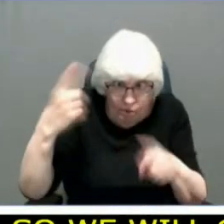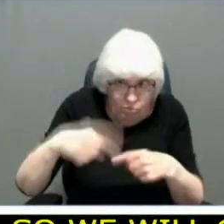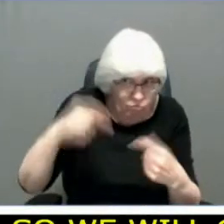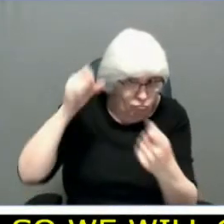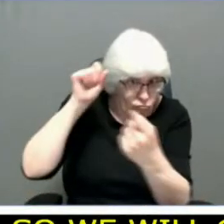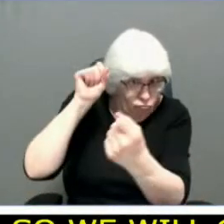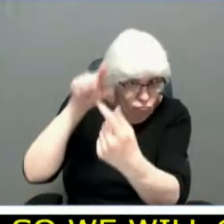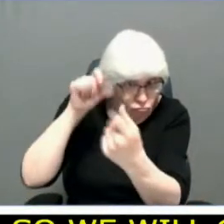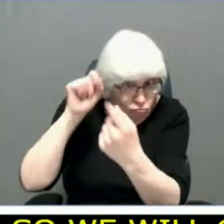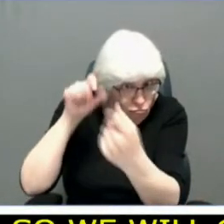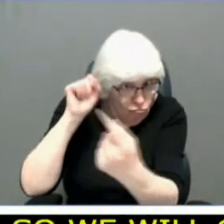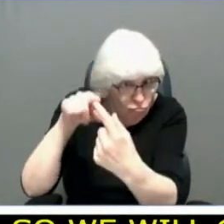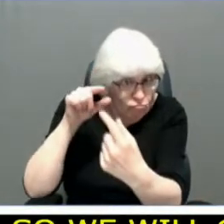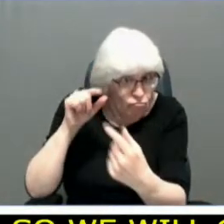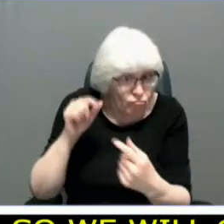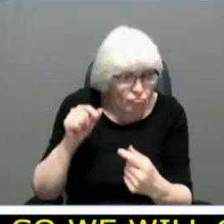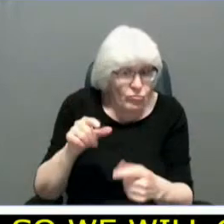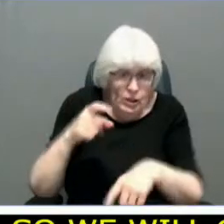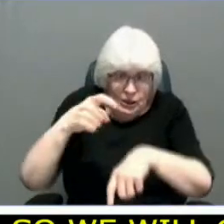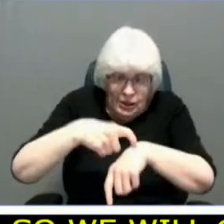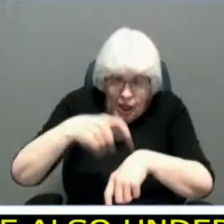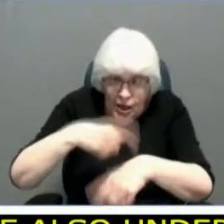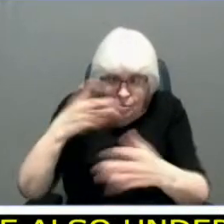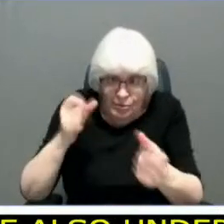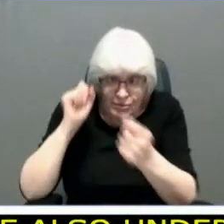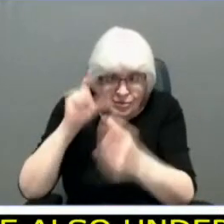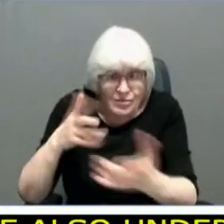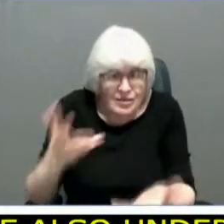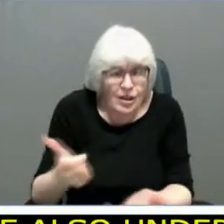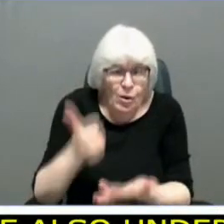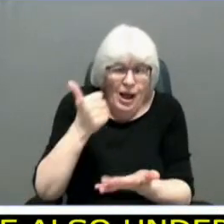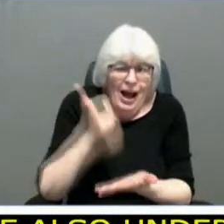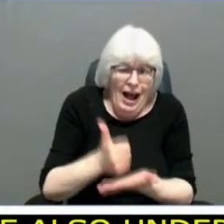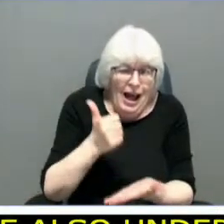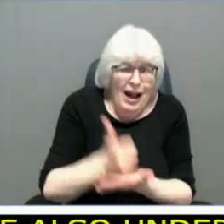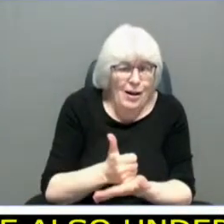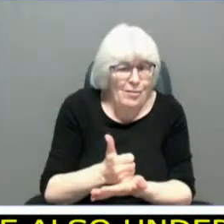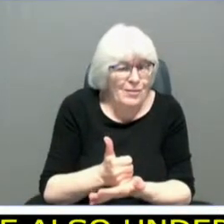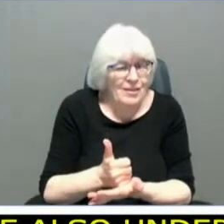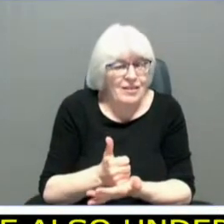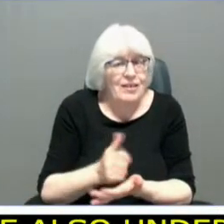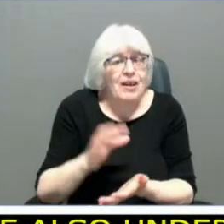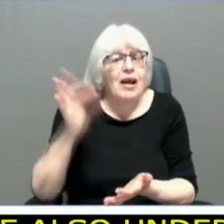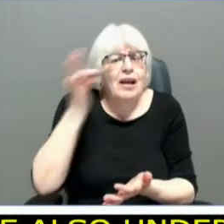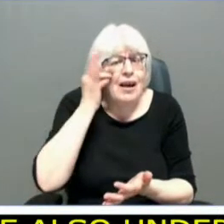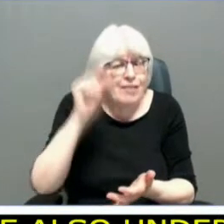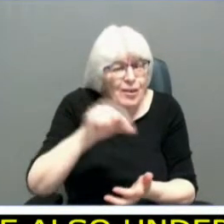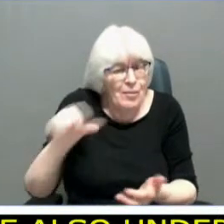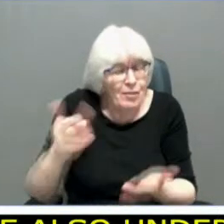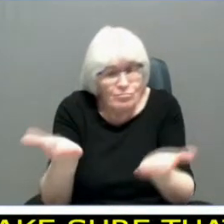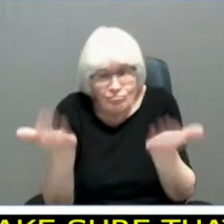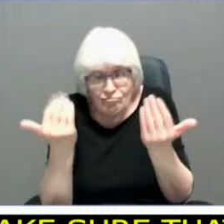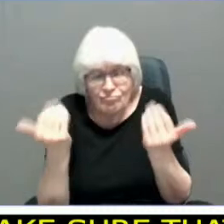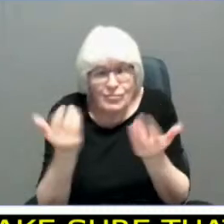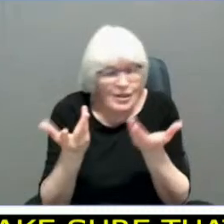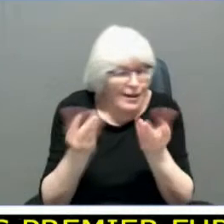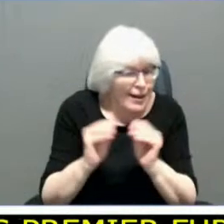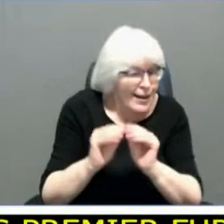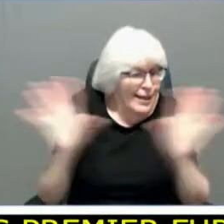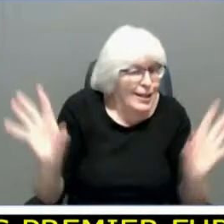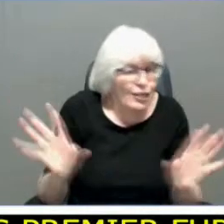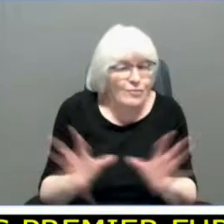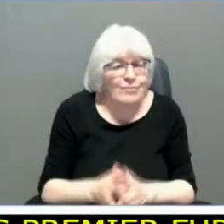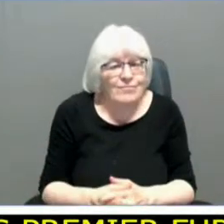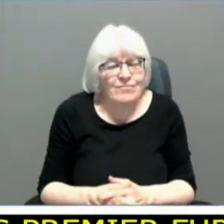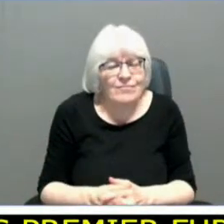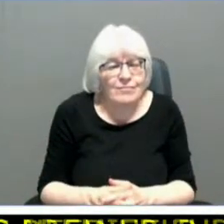we're gonna need some help. So we need that clarity from the federal government. If I was to just add to the